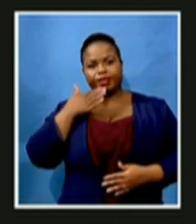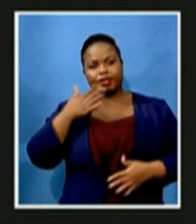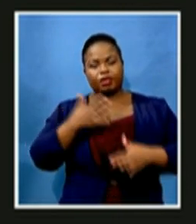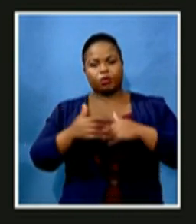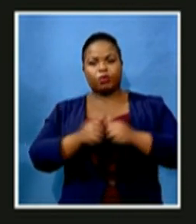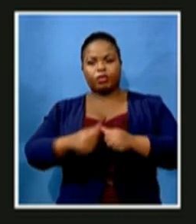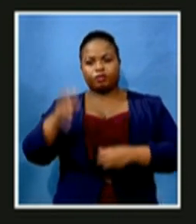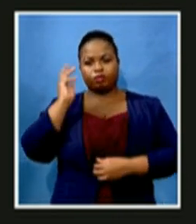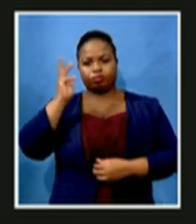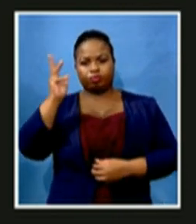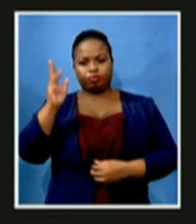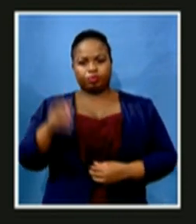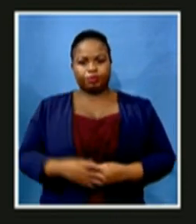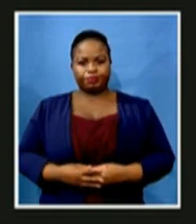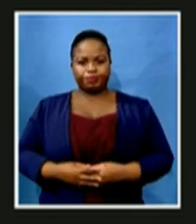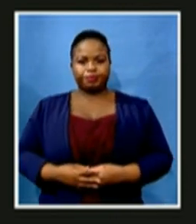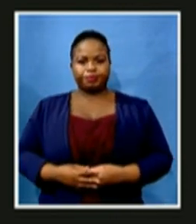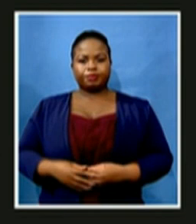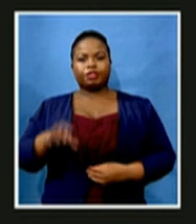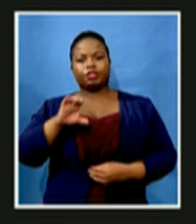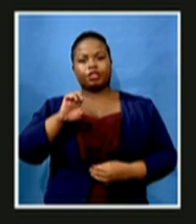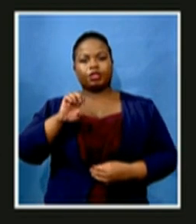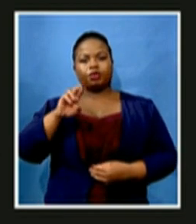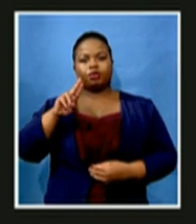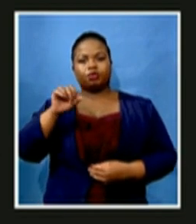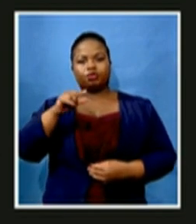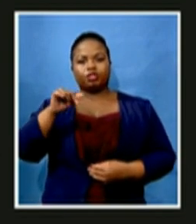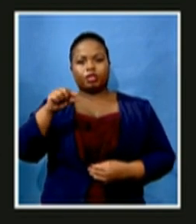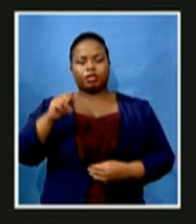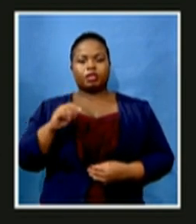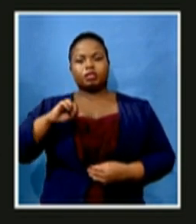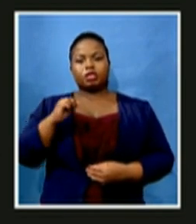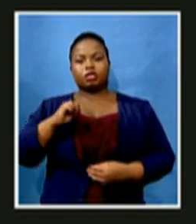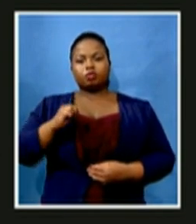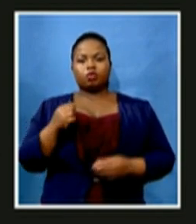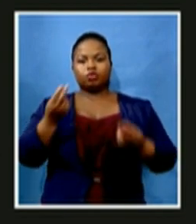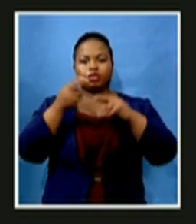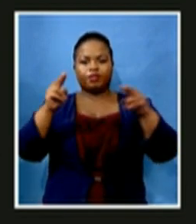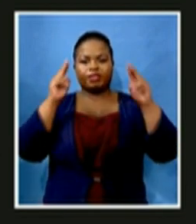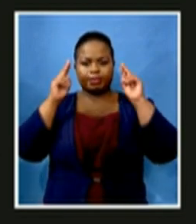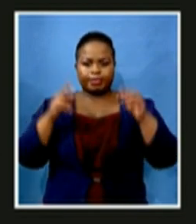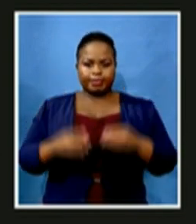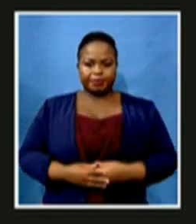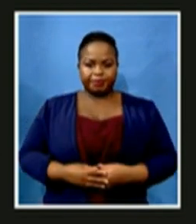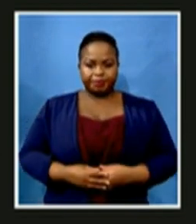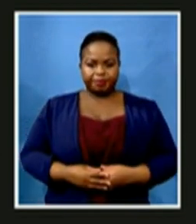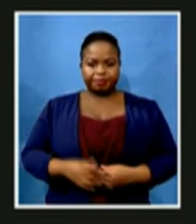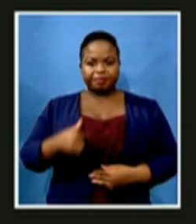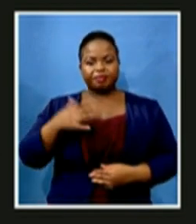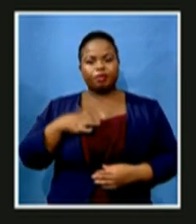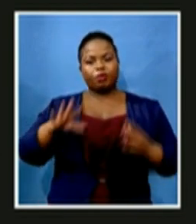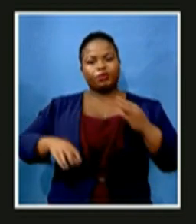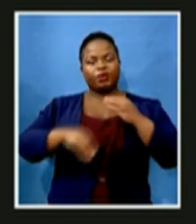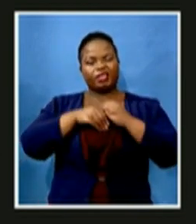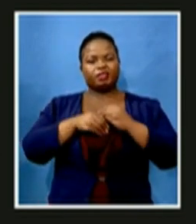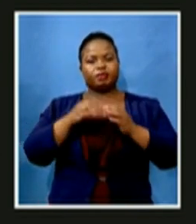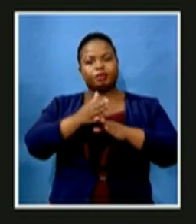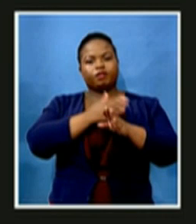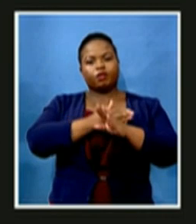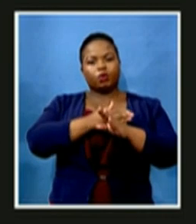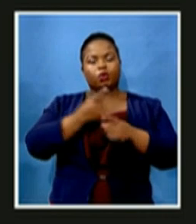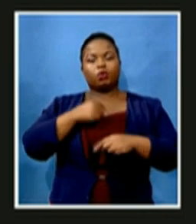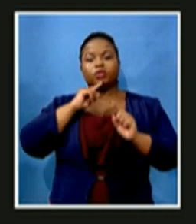Stellenbosch University. And I'd like to add on to just the answer of the previous speaker. There are two things I